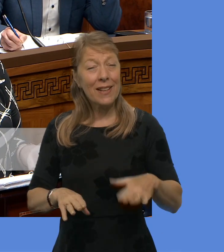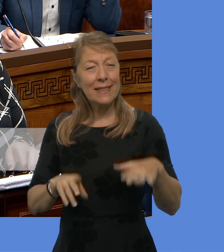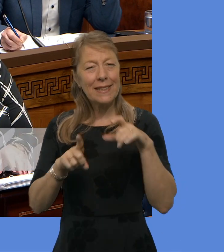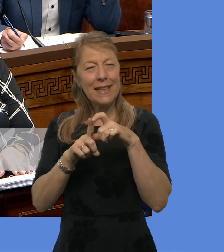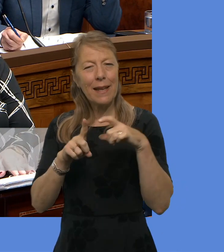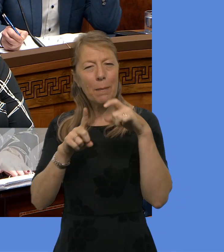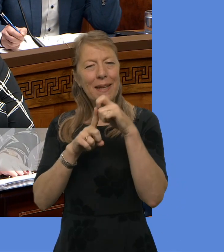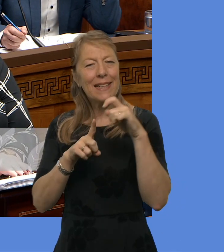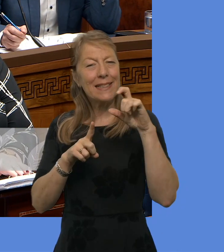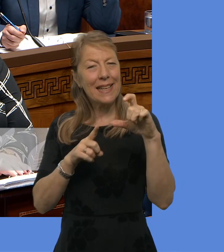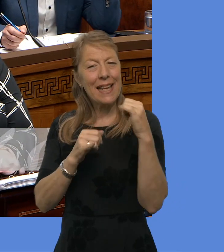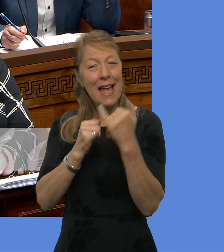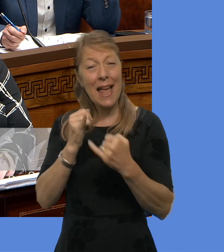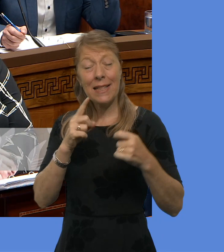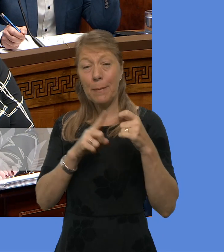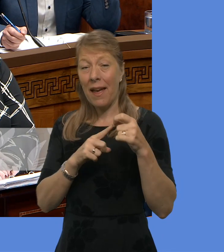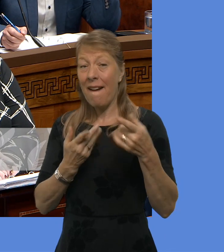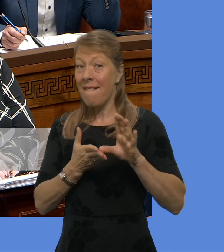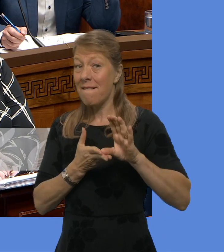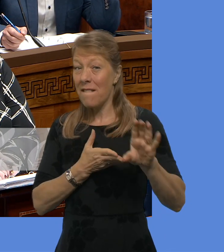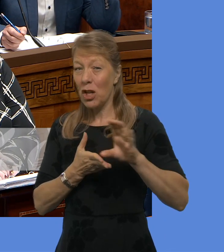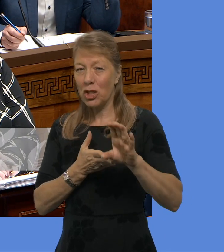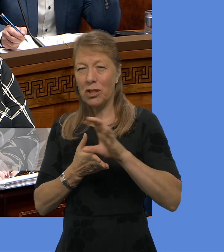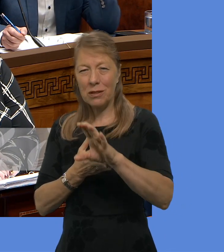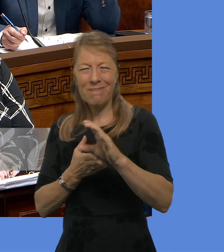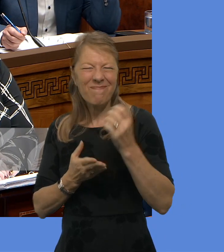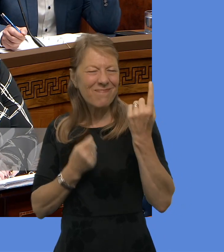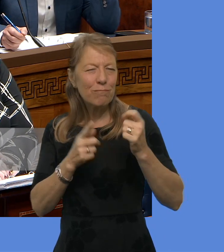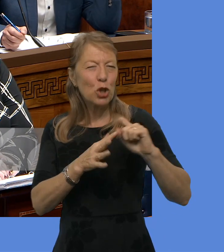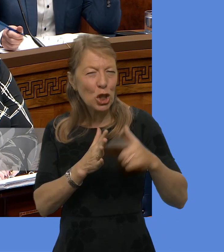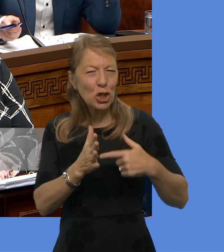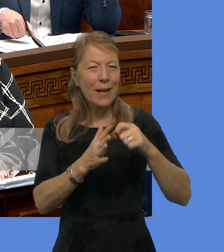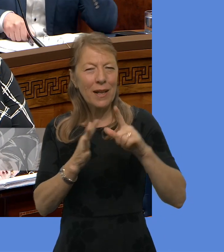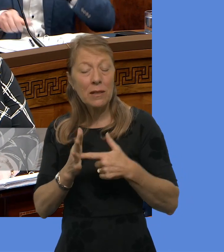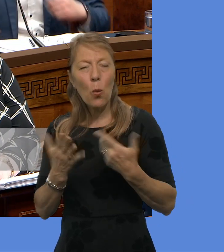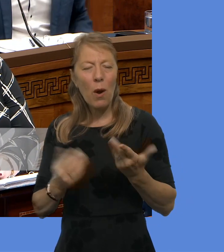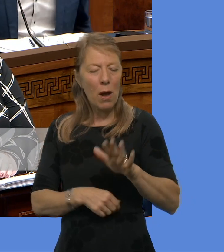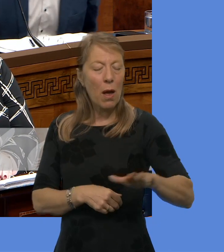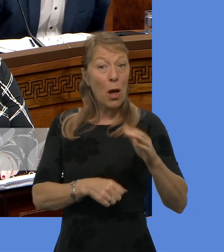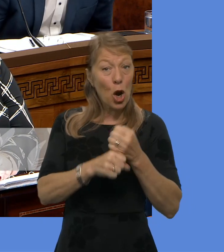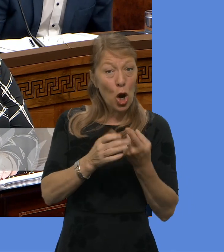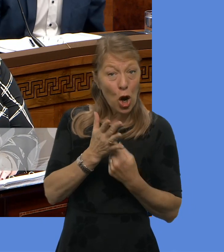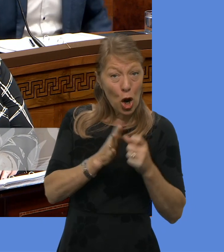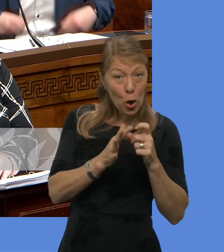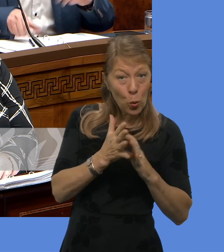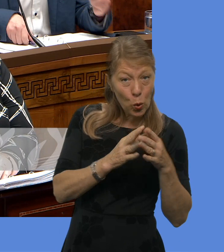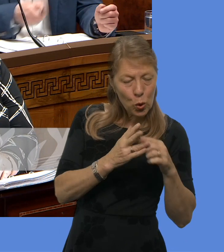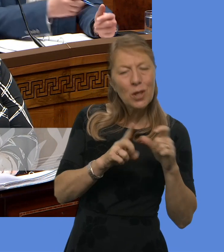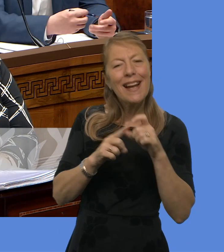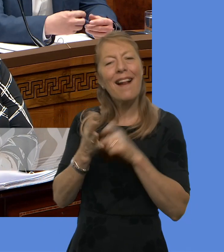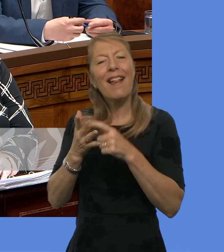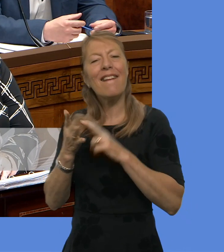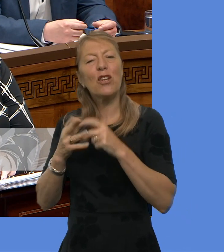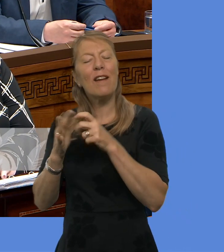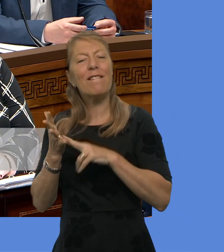of initiatives, including those focused directly on Girdwood and Clifton Park Avenue, and in recent months have coordinated multi-agency meetings to ensure a